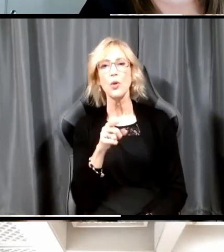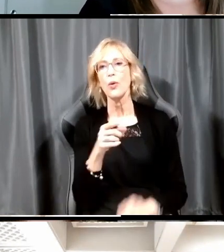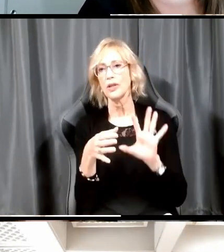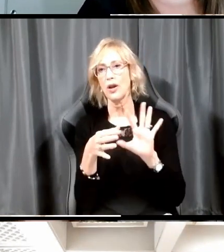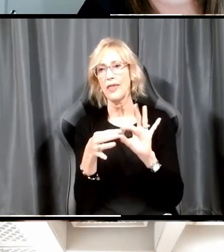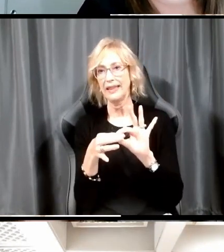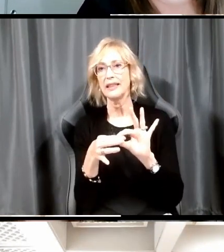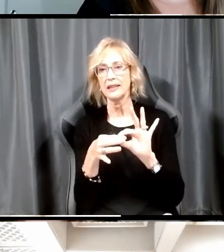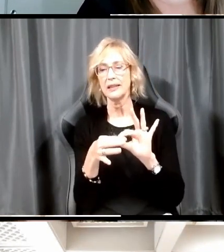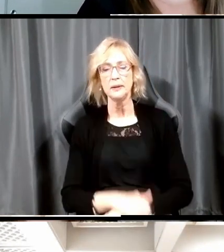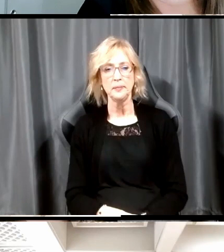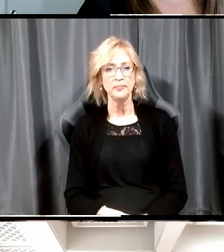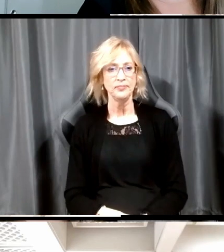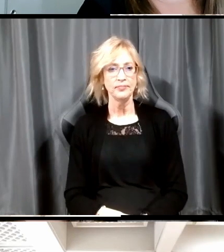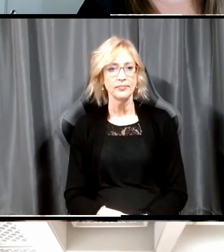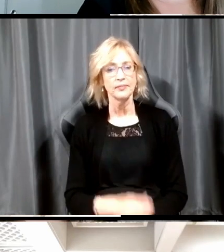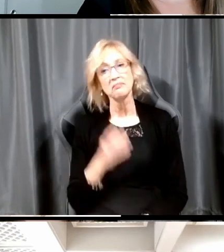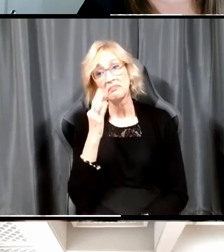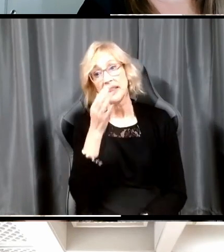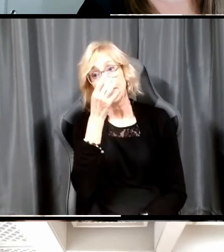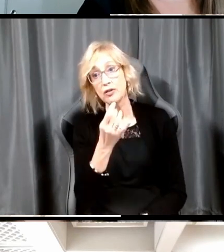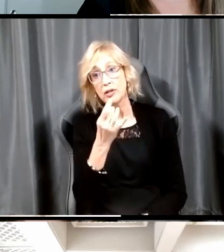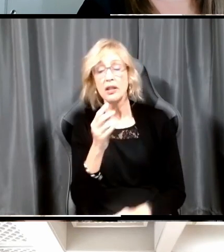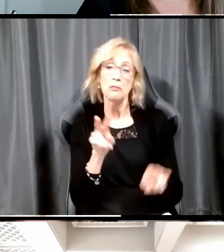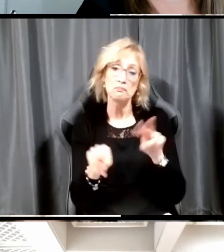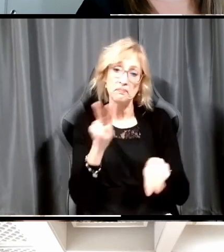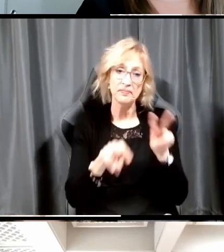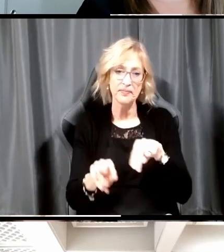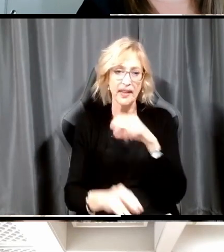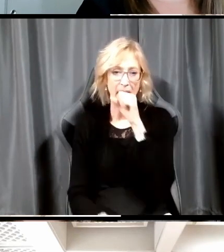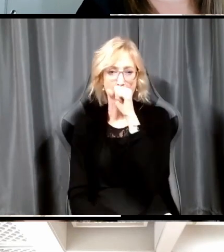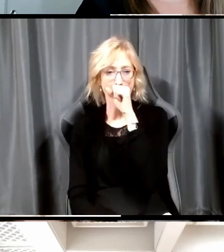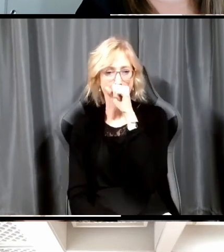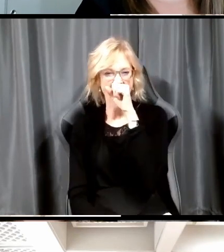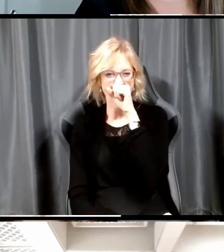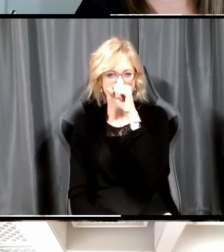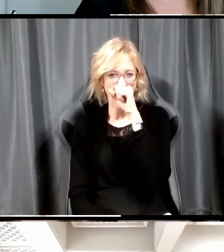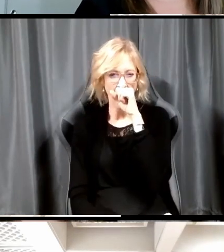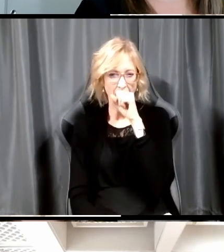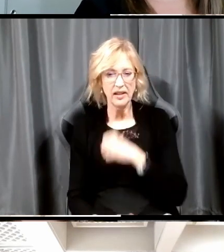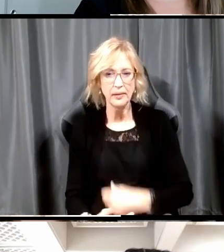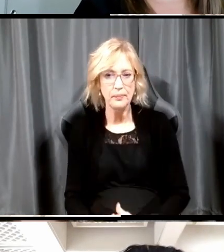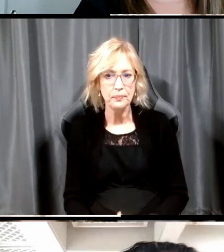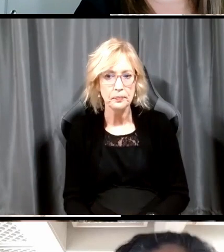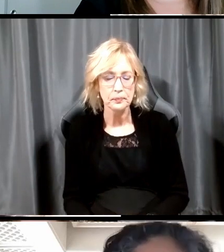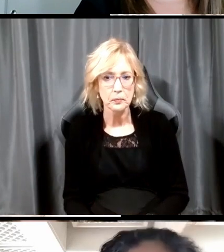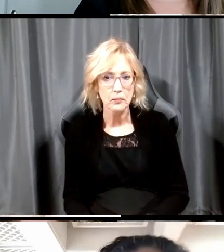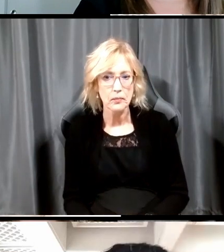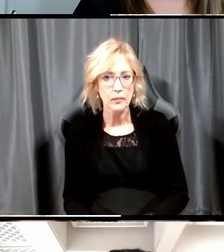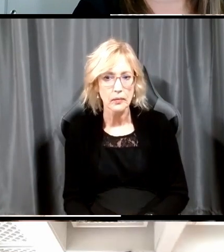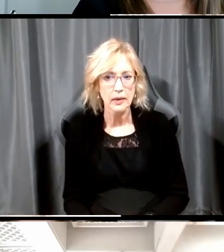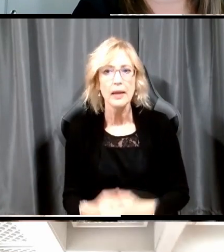links to, if you're interested in checking them out. There's a lot of games and